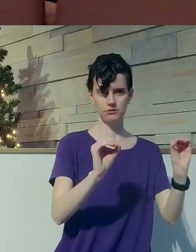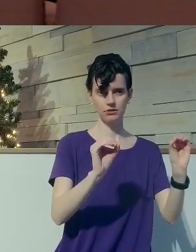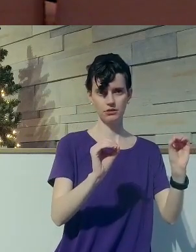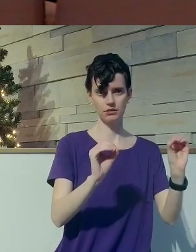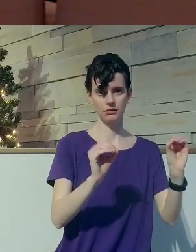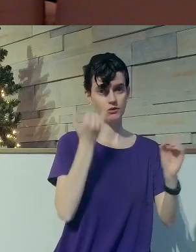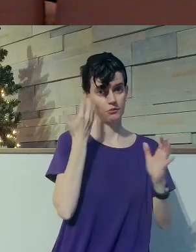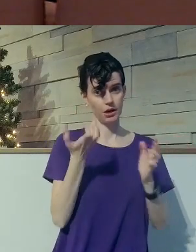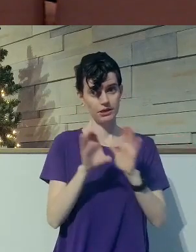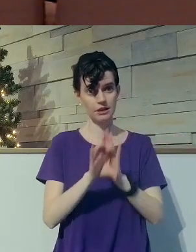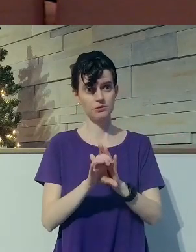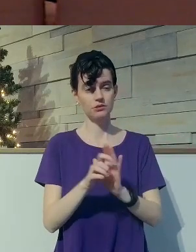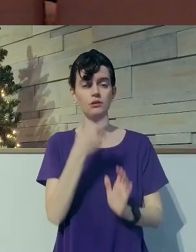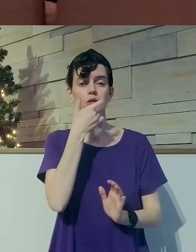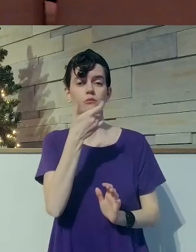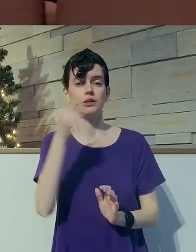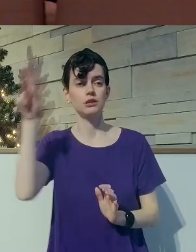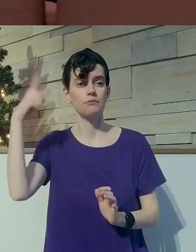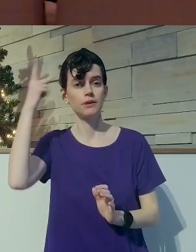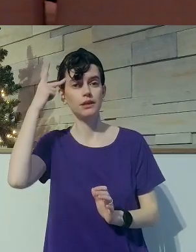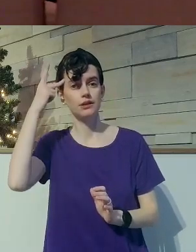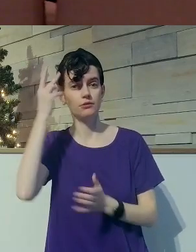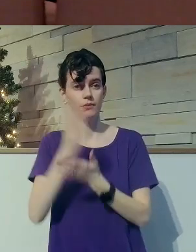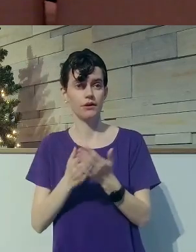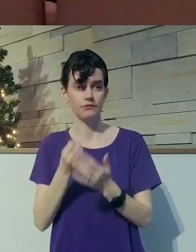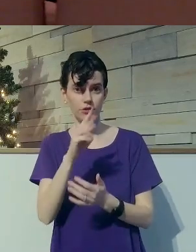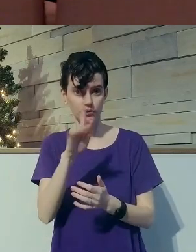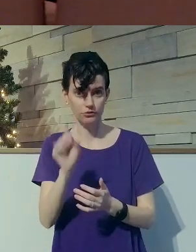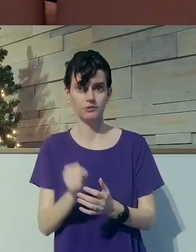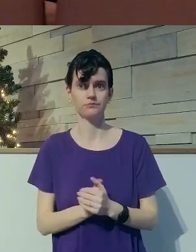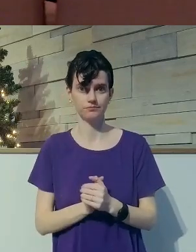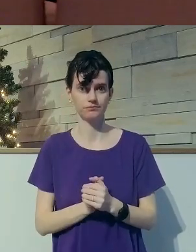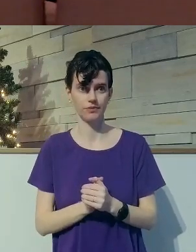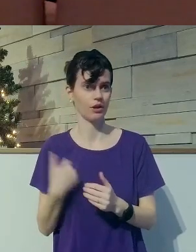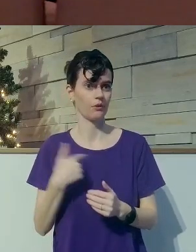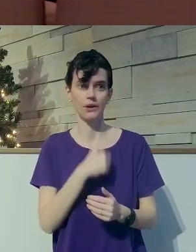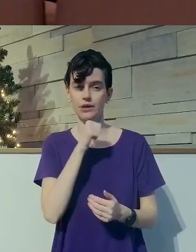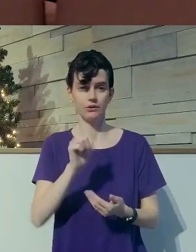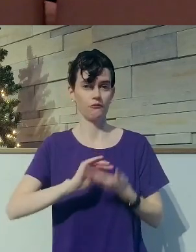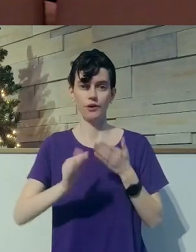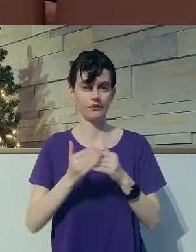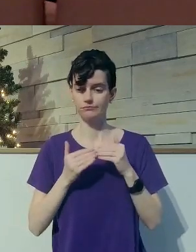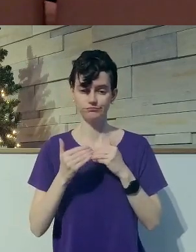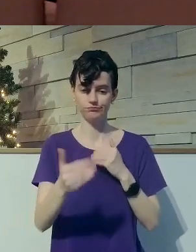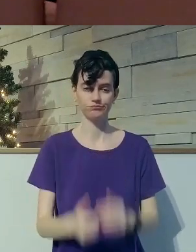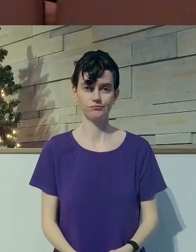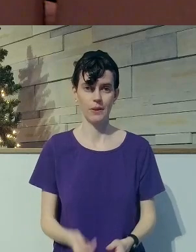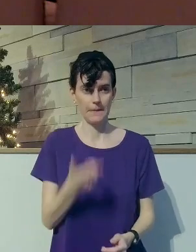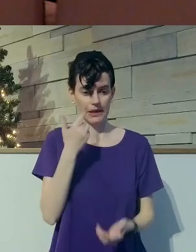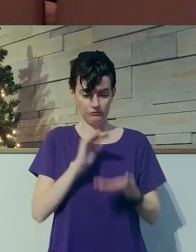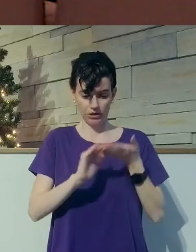If you want examples of that, just watch the political section of any news program. We don't forgive anymore